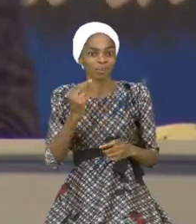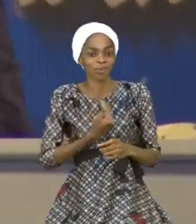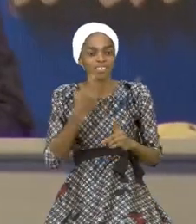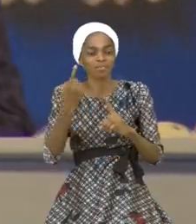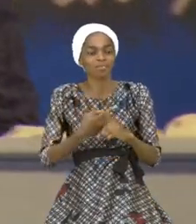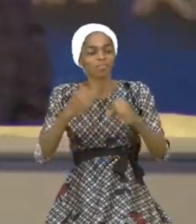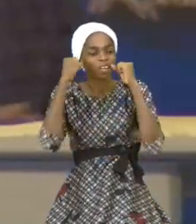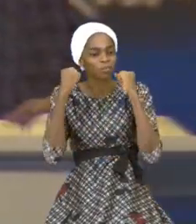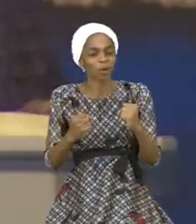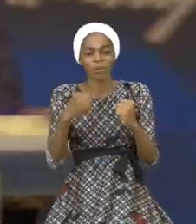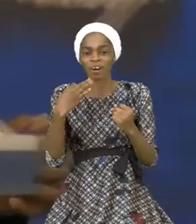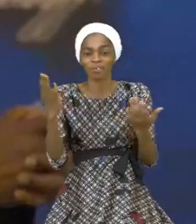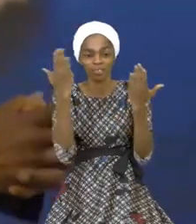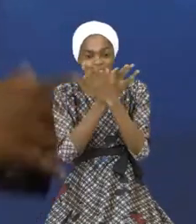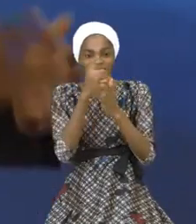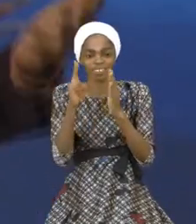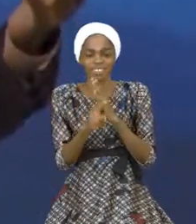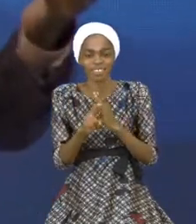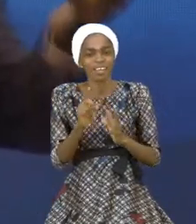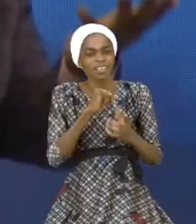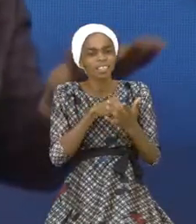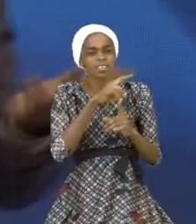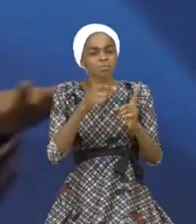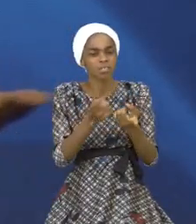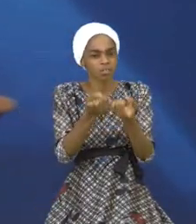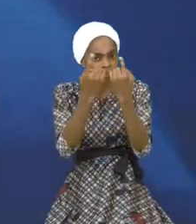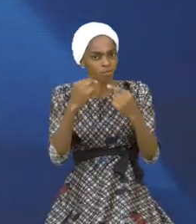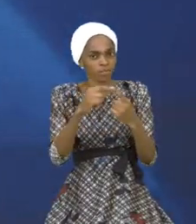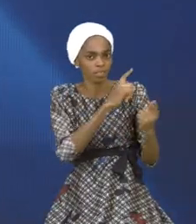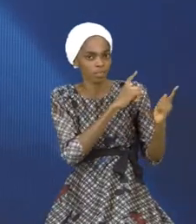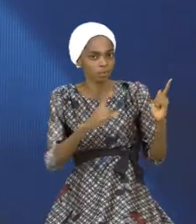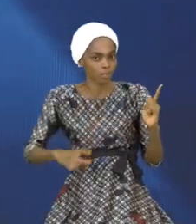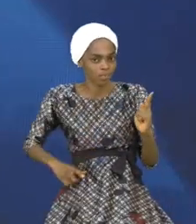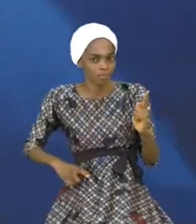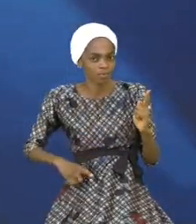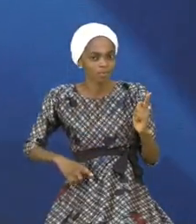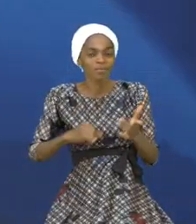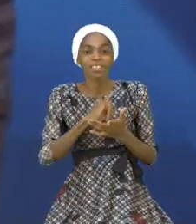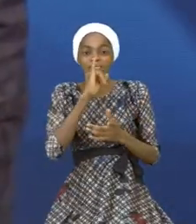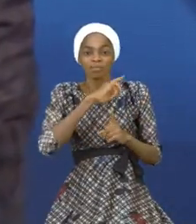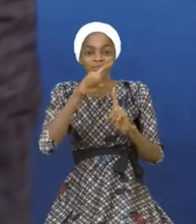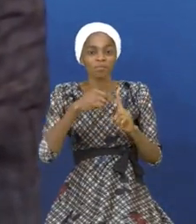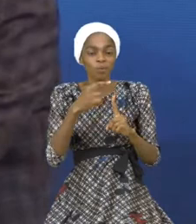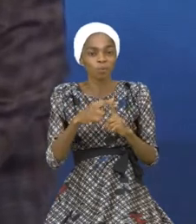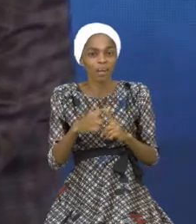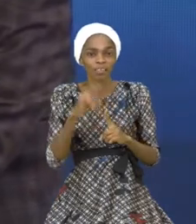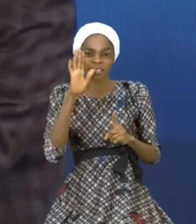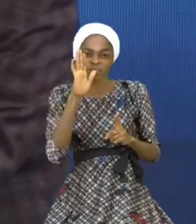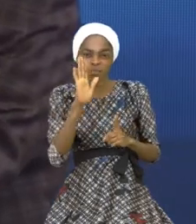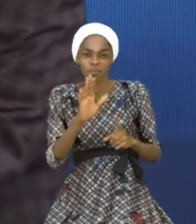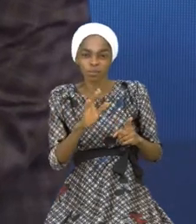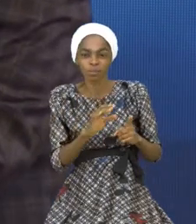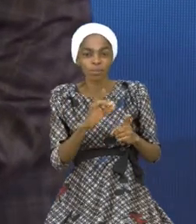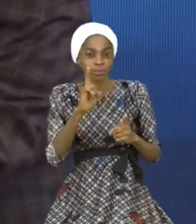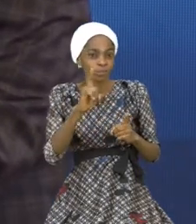the power of darkness? It's when you come to the Lord. It's when you have the